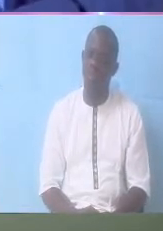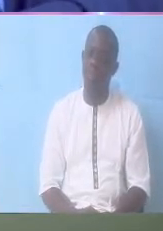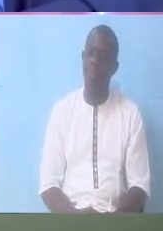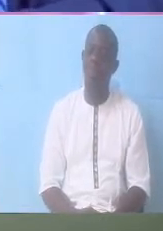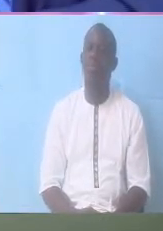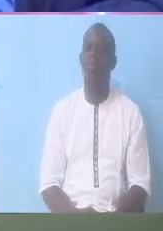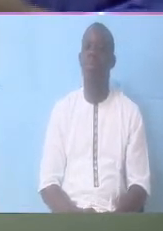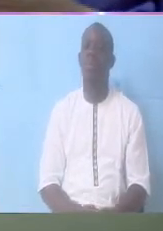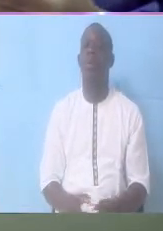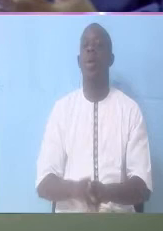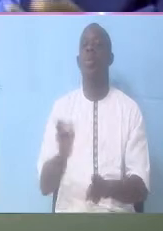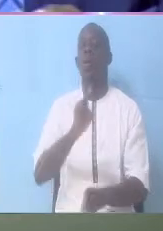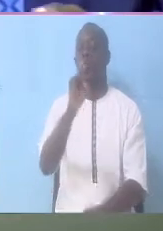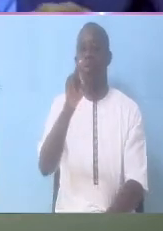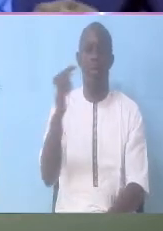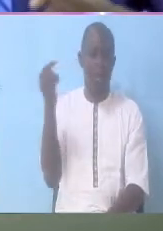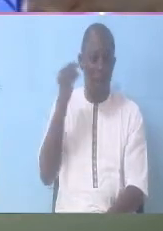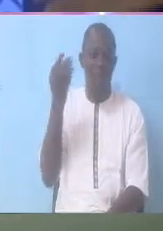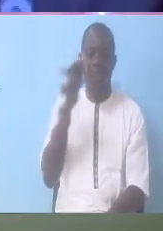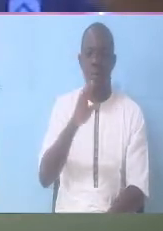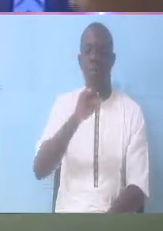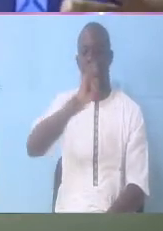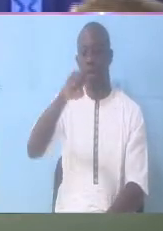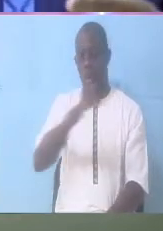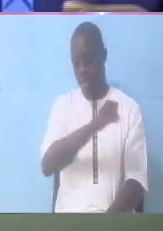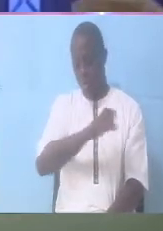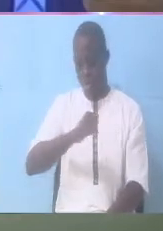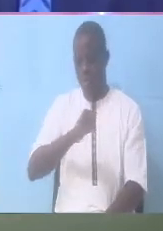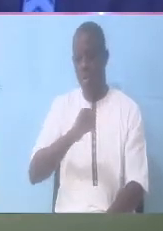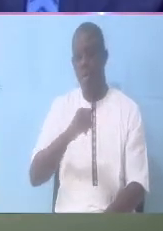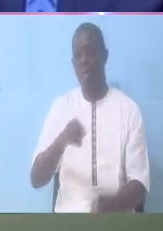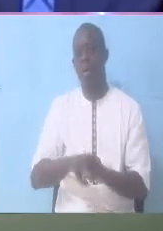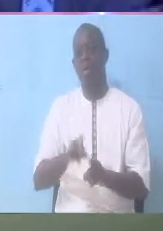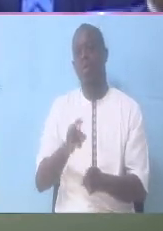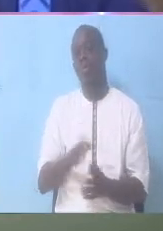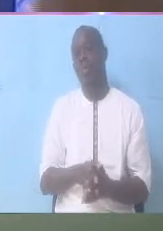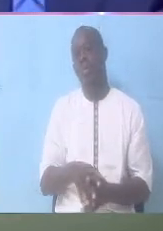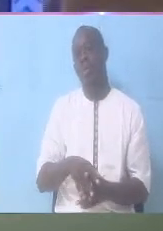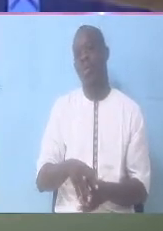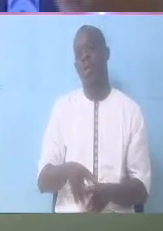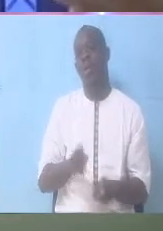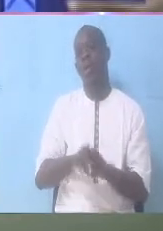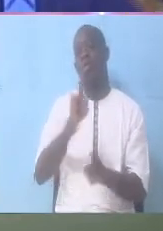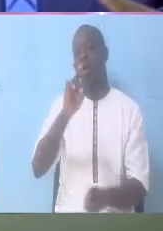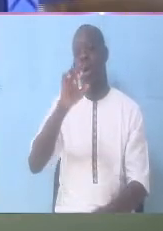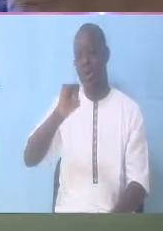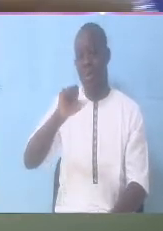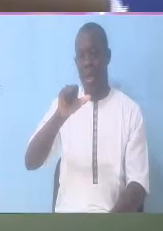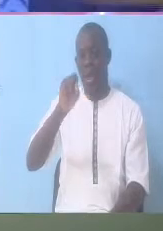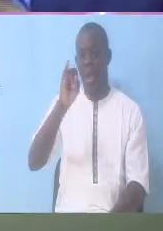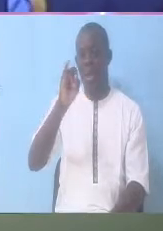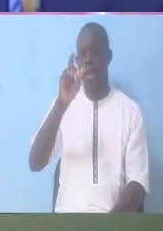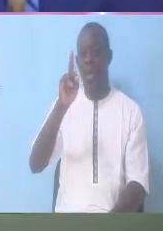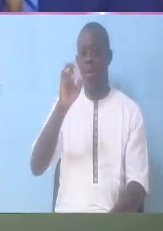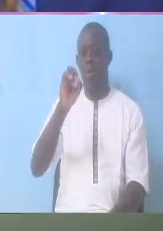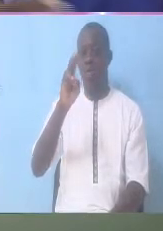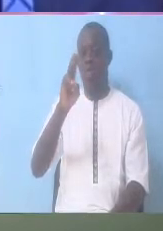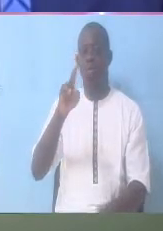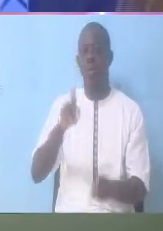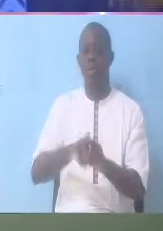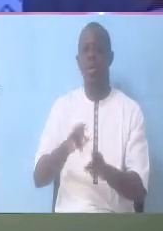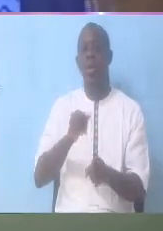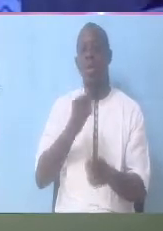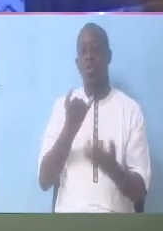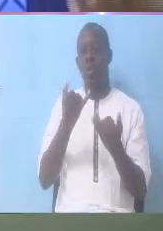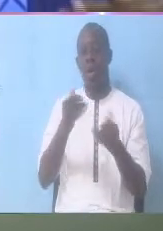but he didn't tell me kill. Not the word kill and dealt with is two different things. What yes, you sir. are doing now is you are chickening out